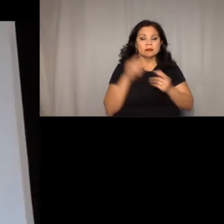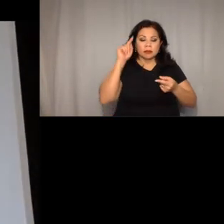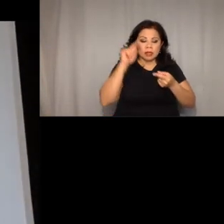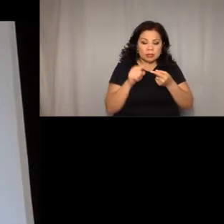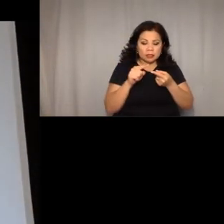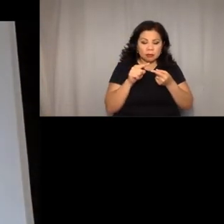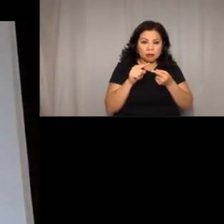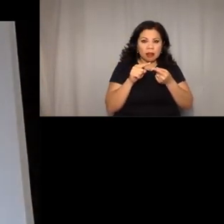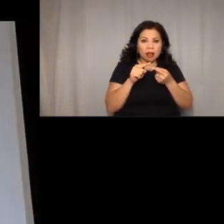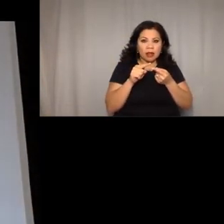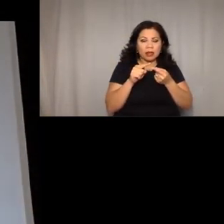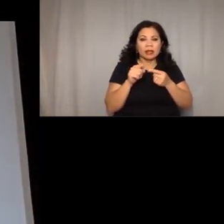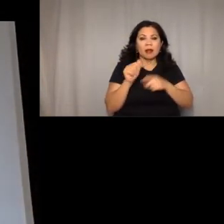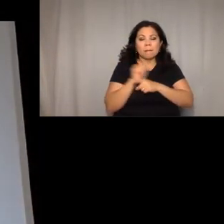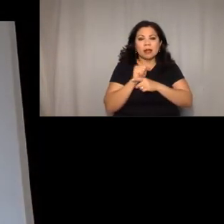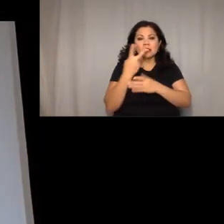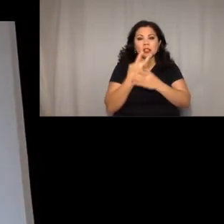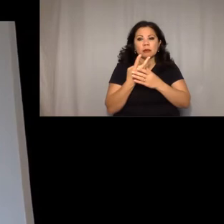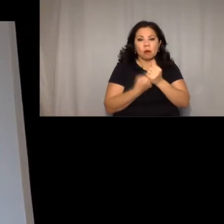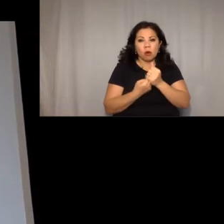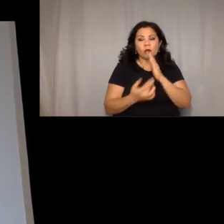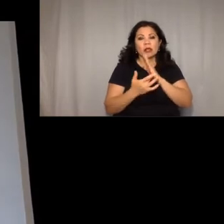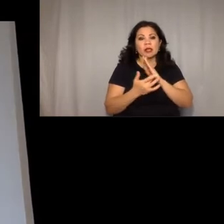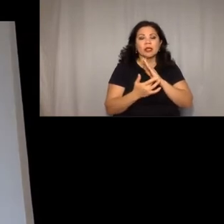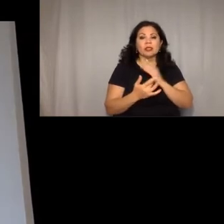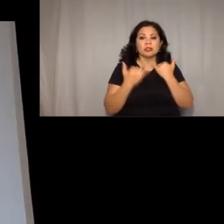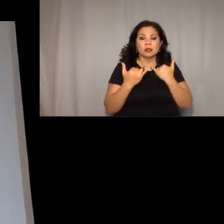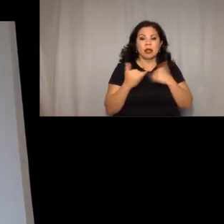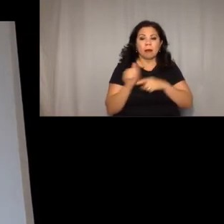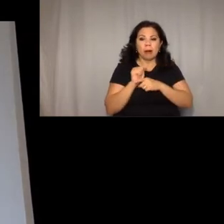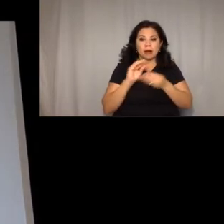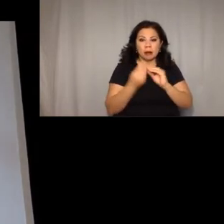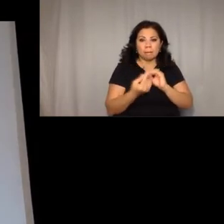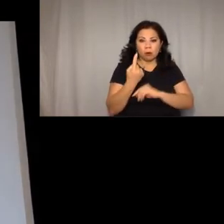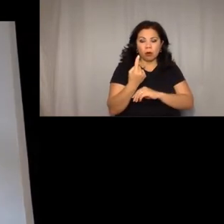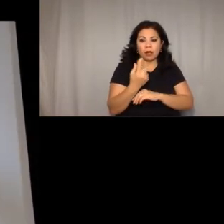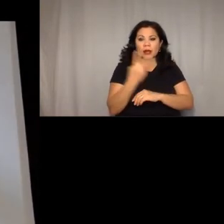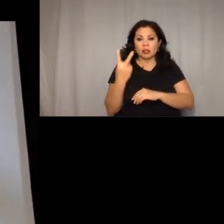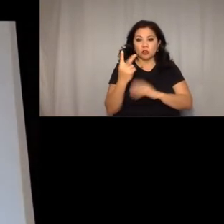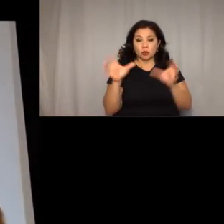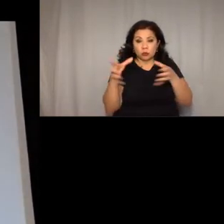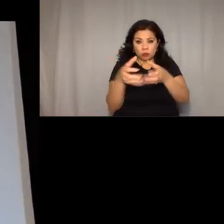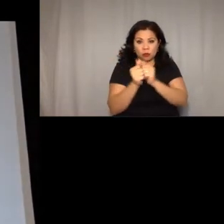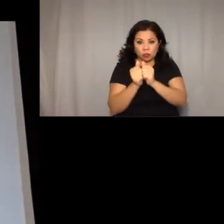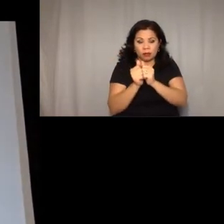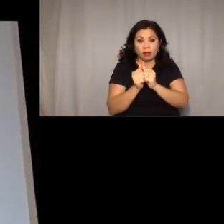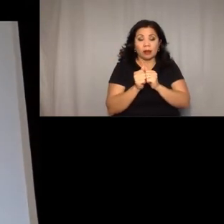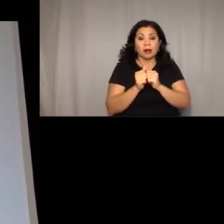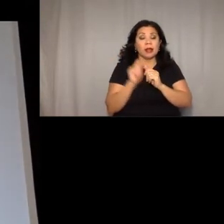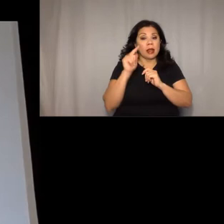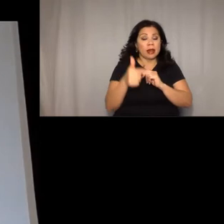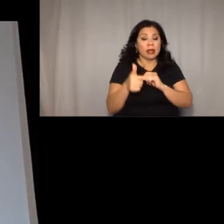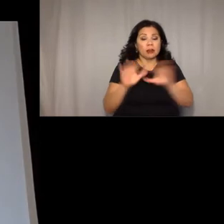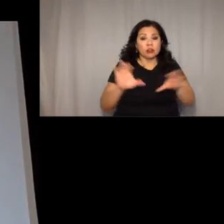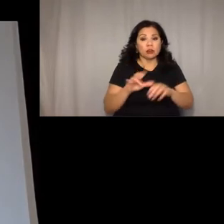reducing, practice in both ways. So let's practice number 1 and 2 together, and then I'll have you practice